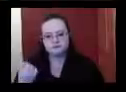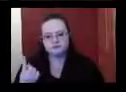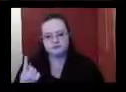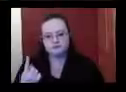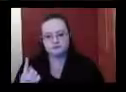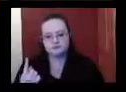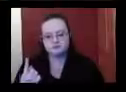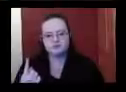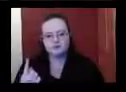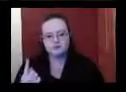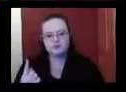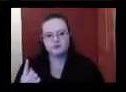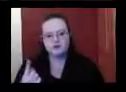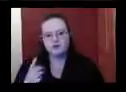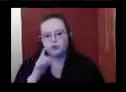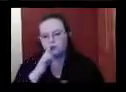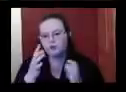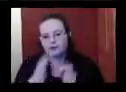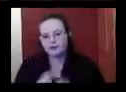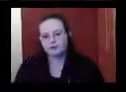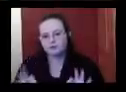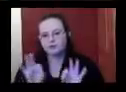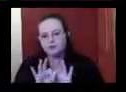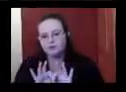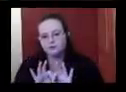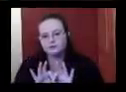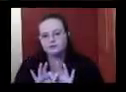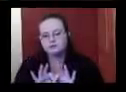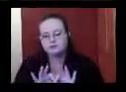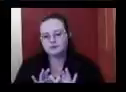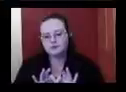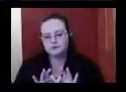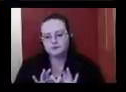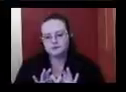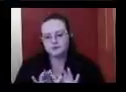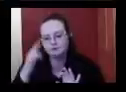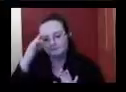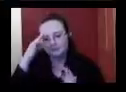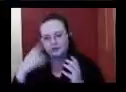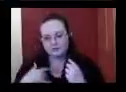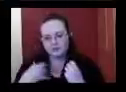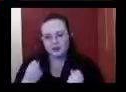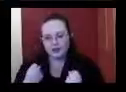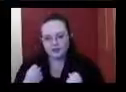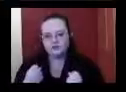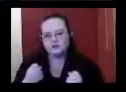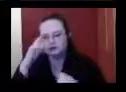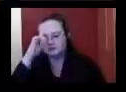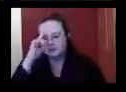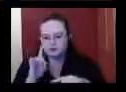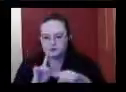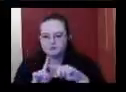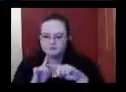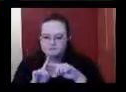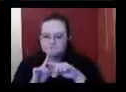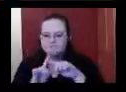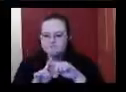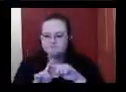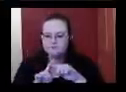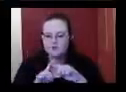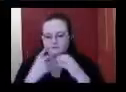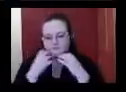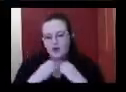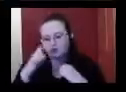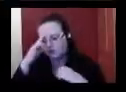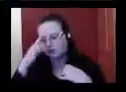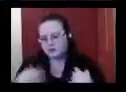summer, it's really important for us to address the mental health and mental well-being of our students, our families,